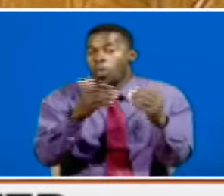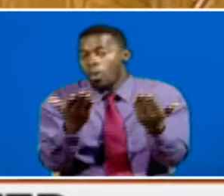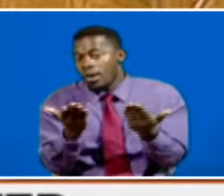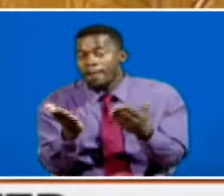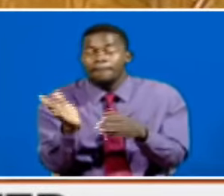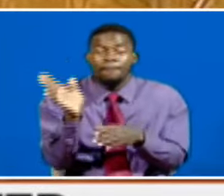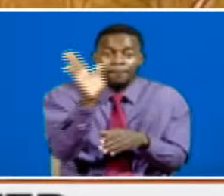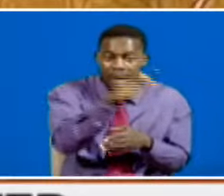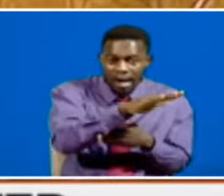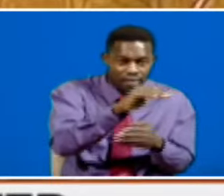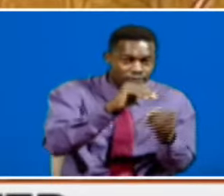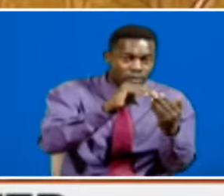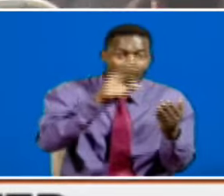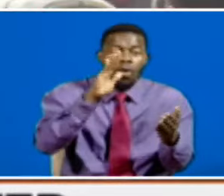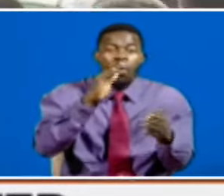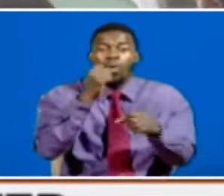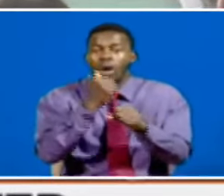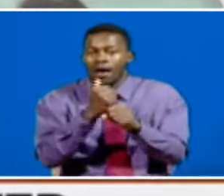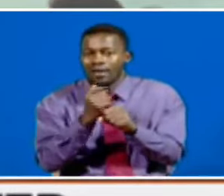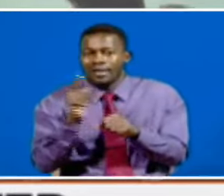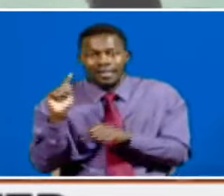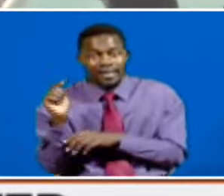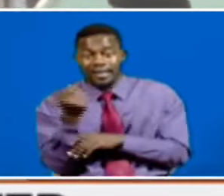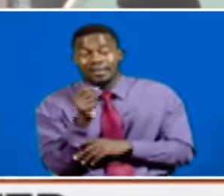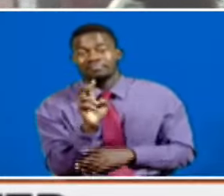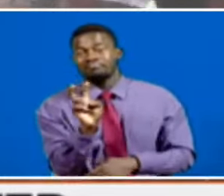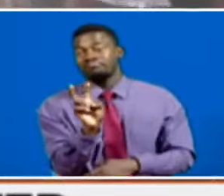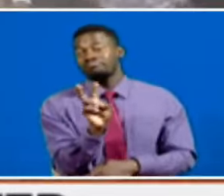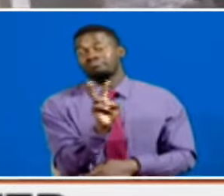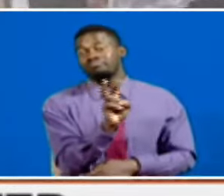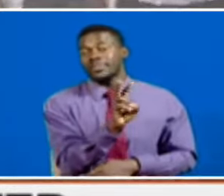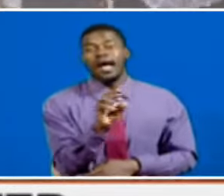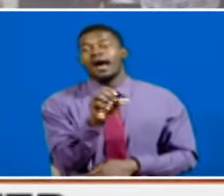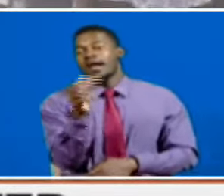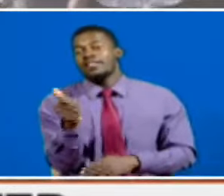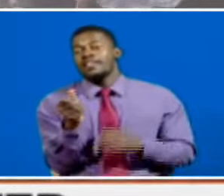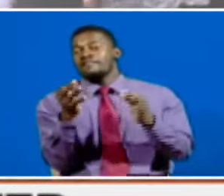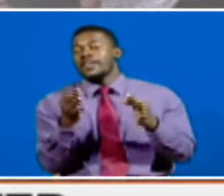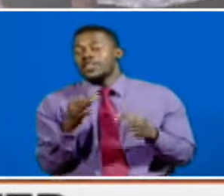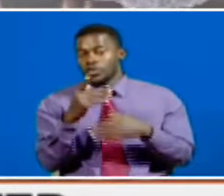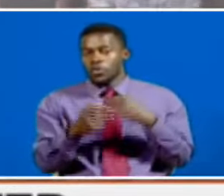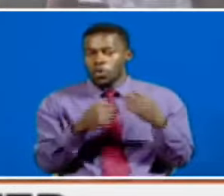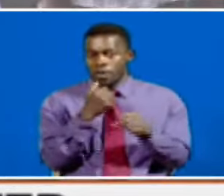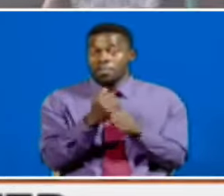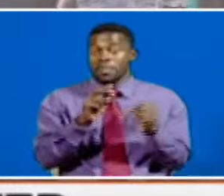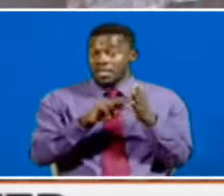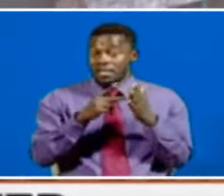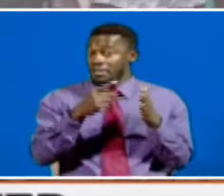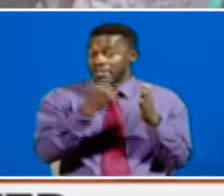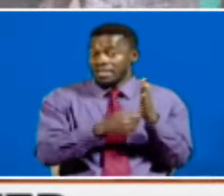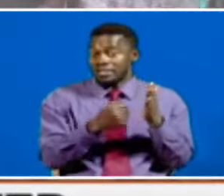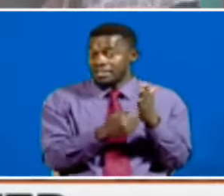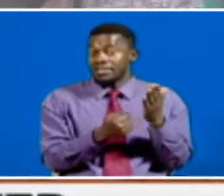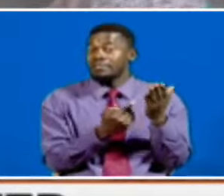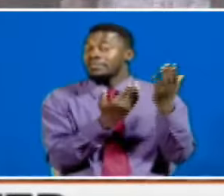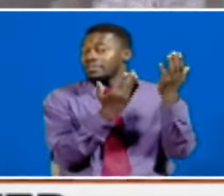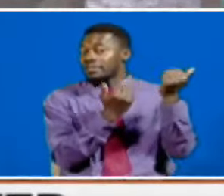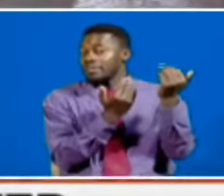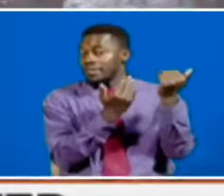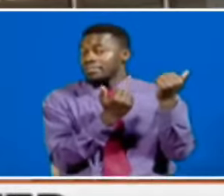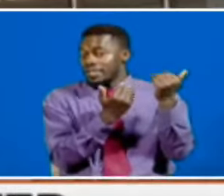work as Kenyans stare at yet another financial year of digging deeper into their pockets to feed